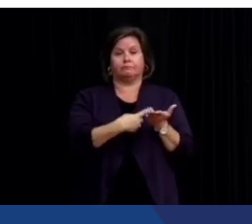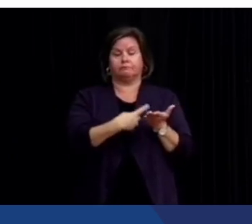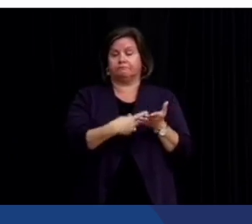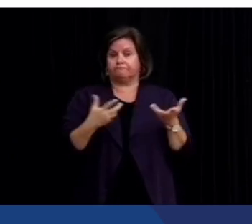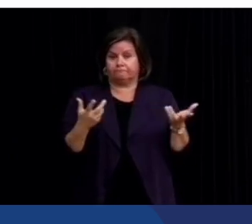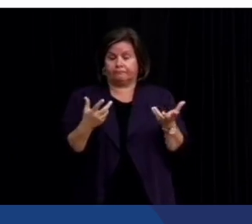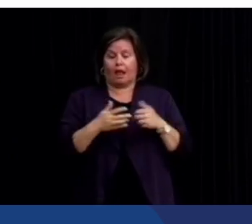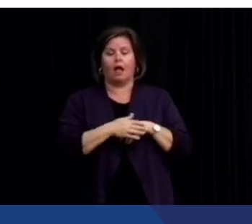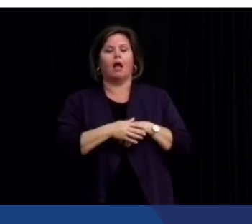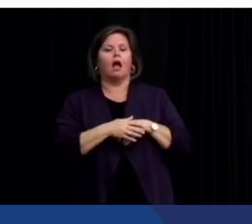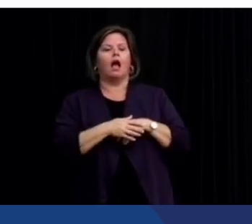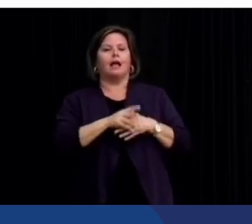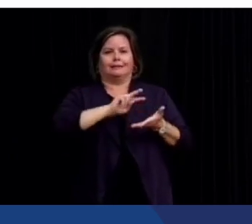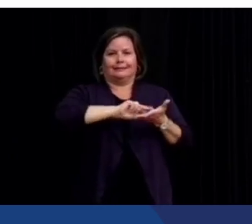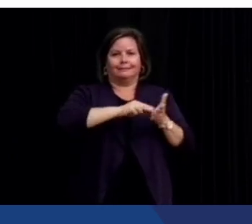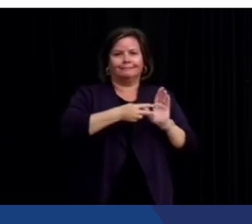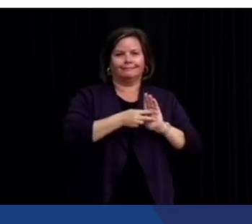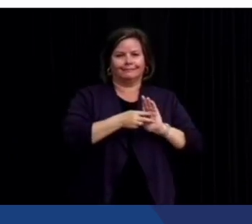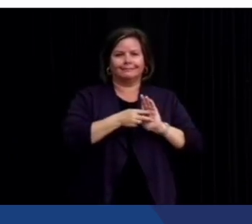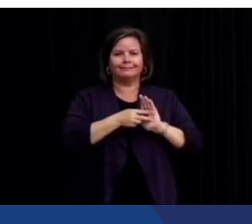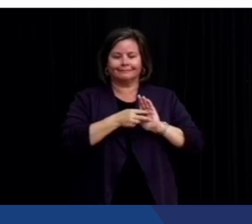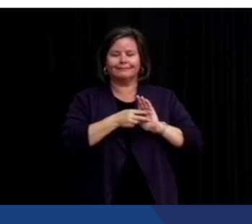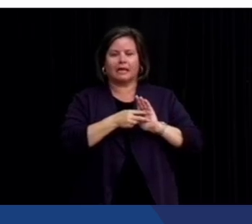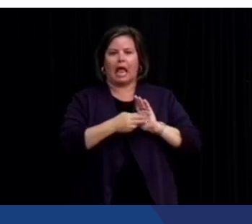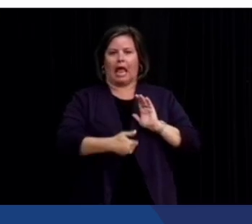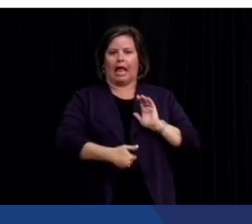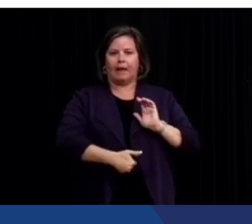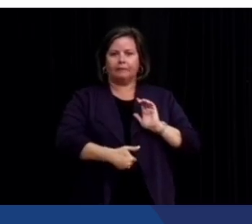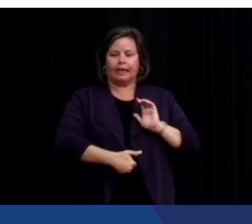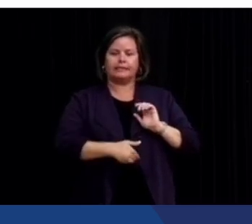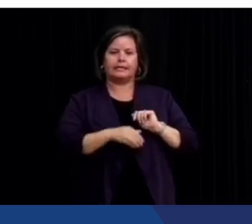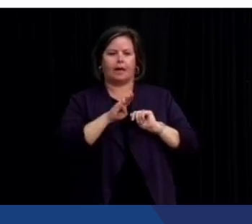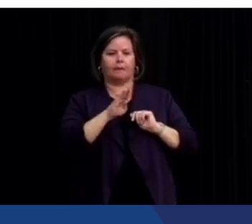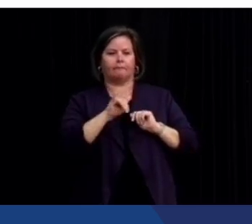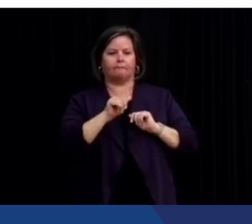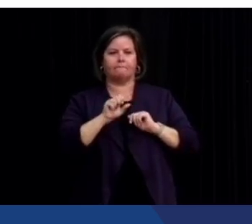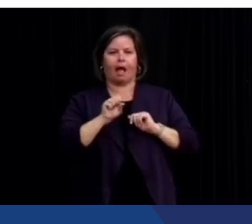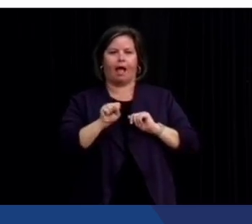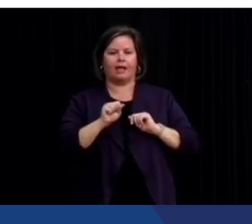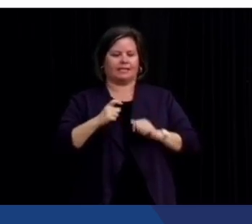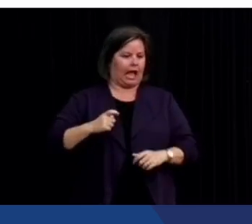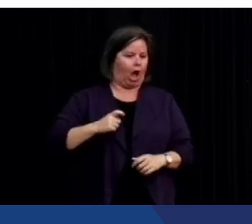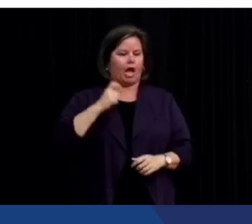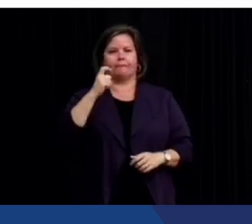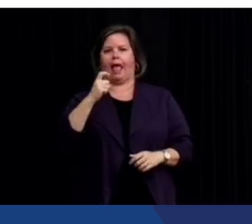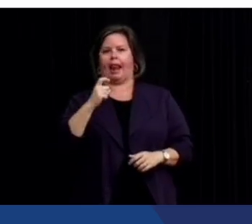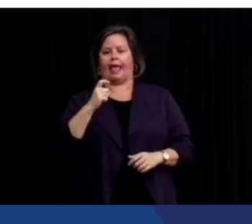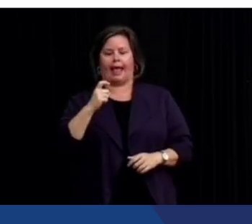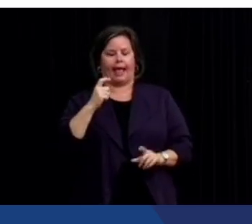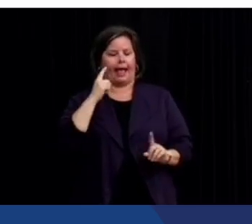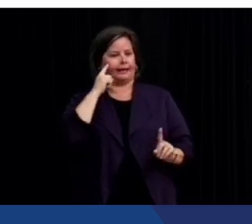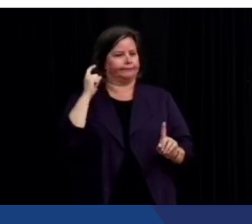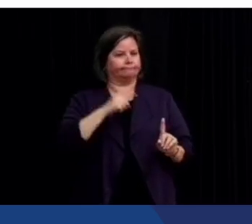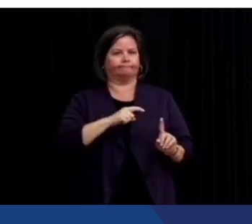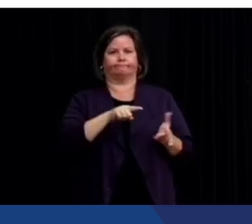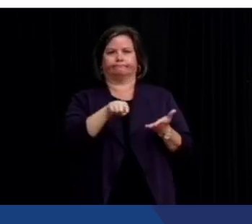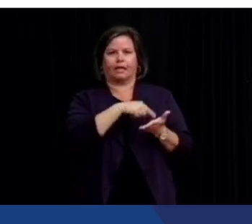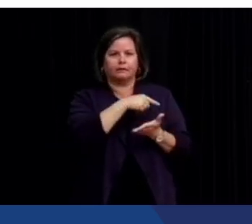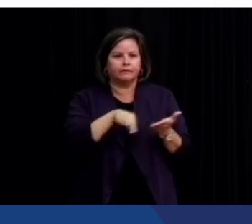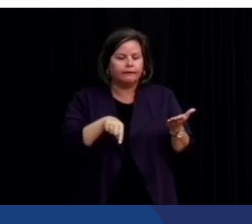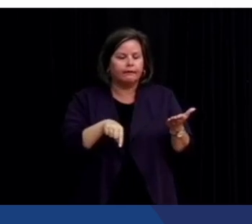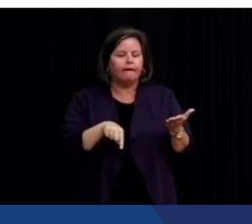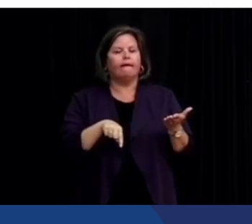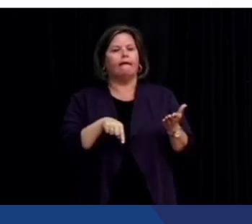definition of implicit bias, which is our brain's automatic instant association of stereotypes or attitudes